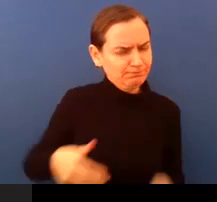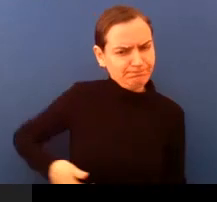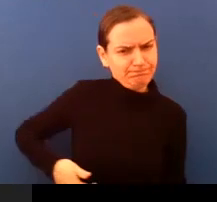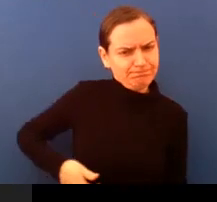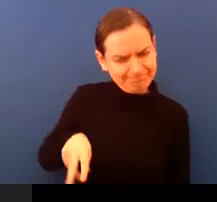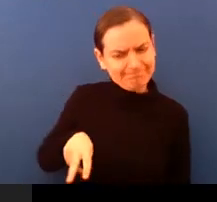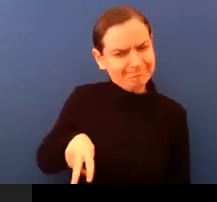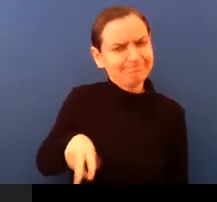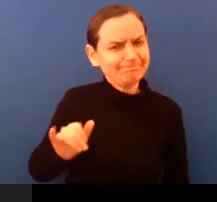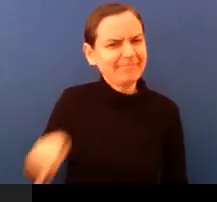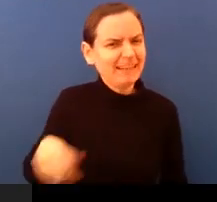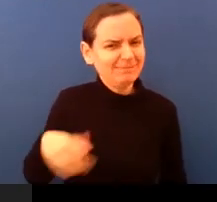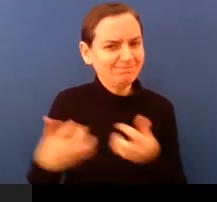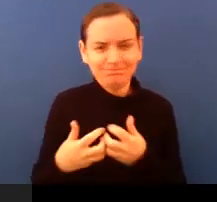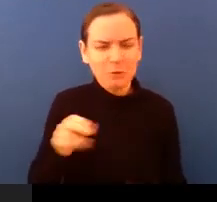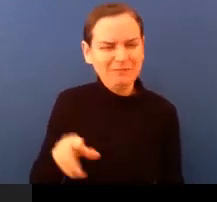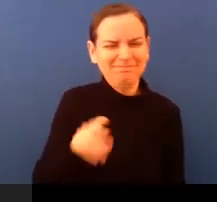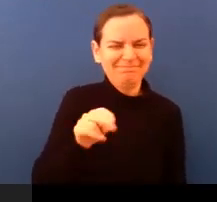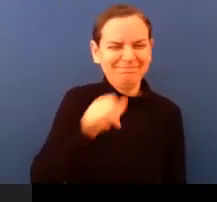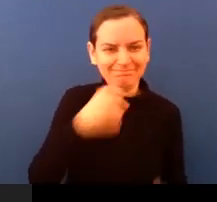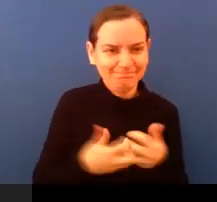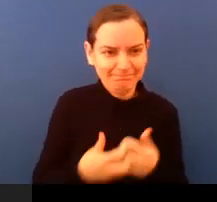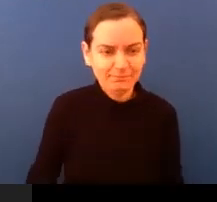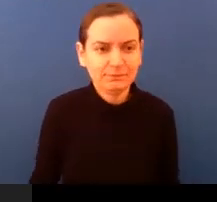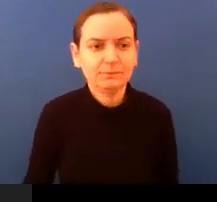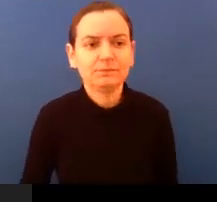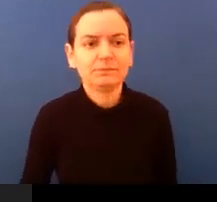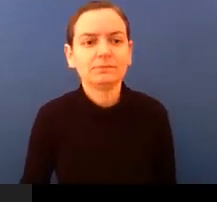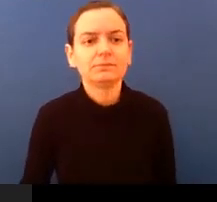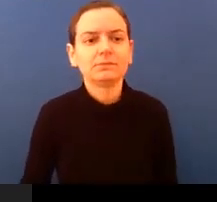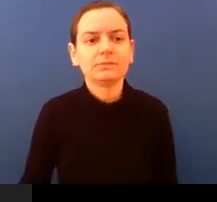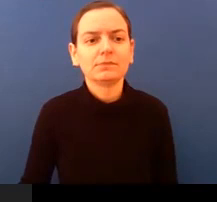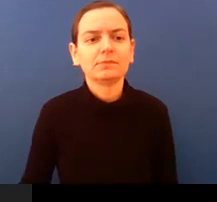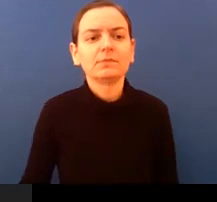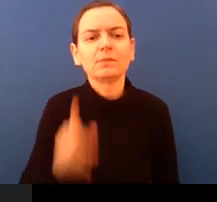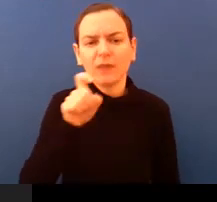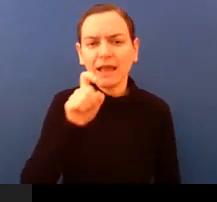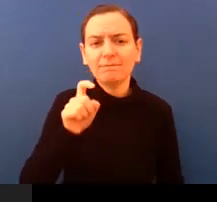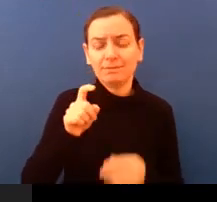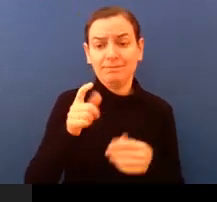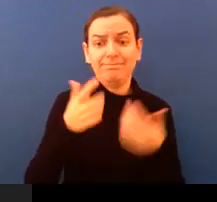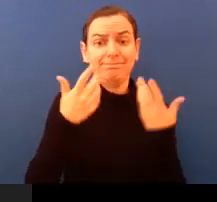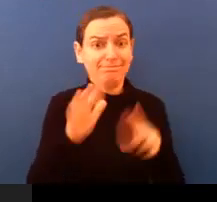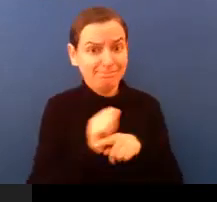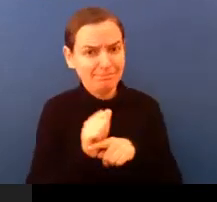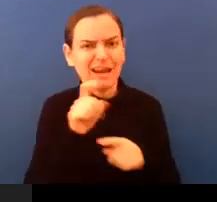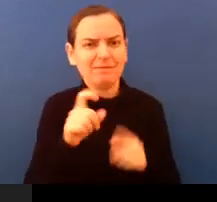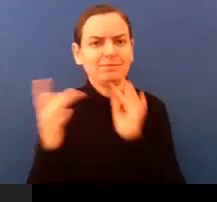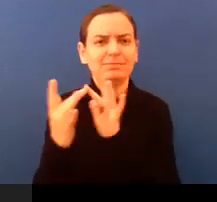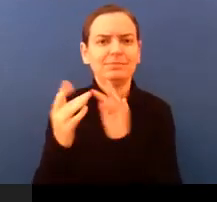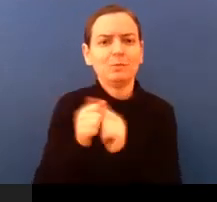from now that you want them to come and look at, what is the policy and how quickly can someone come out to see